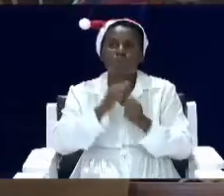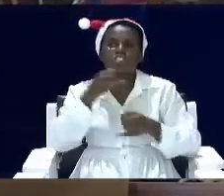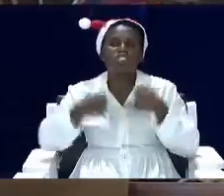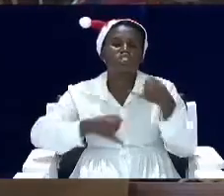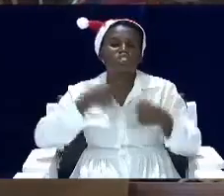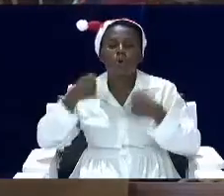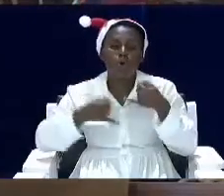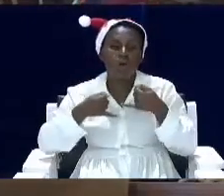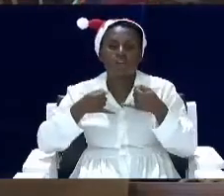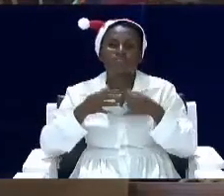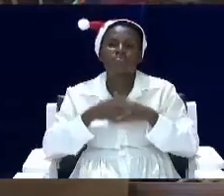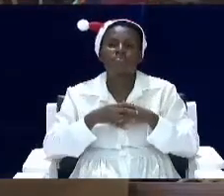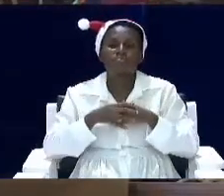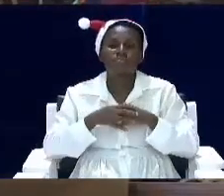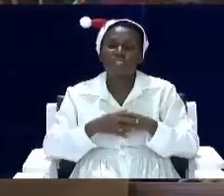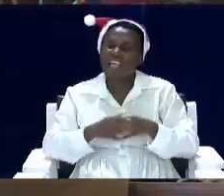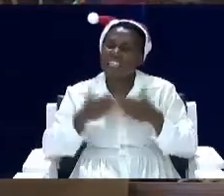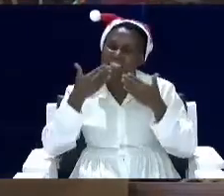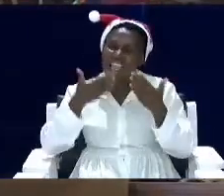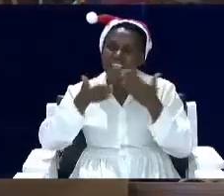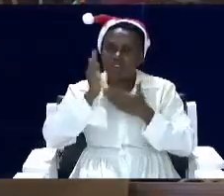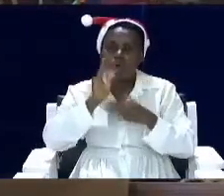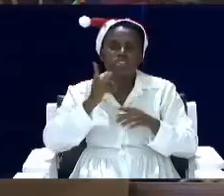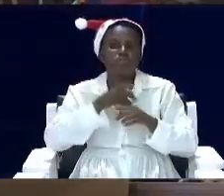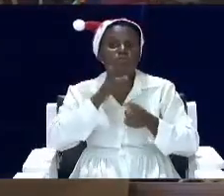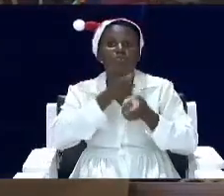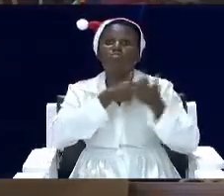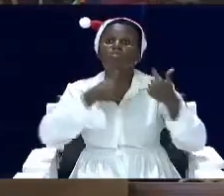Why not be sincerely thankful to God?